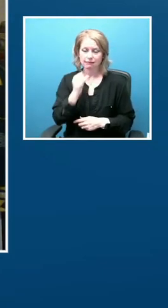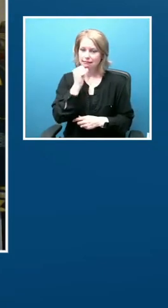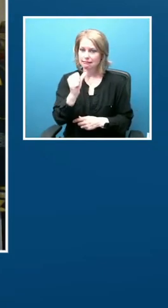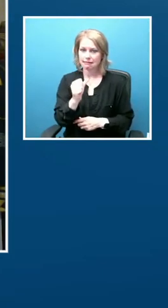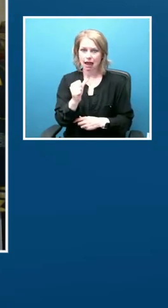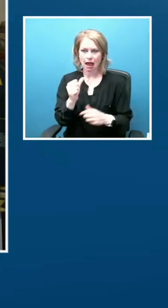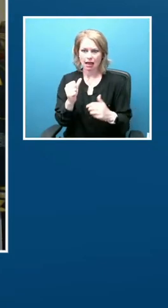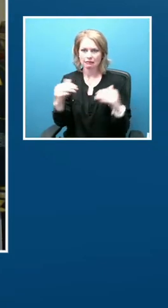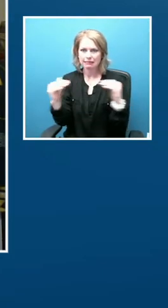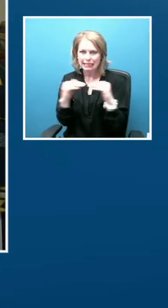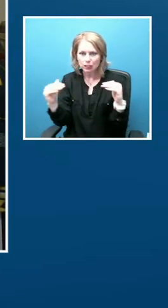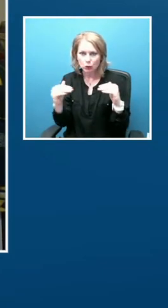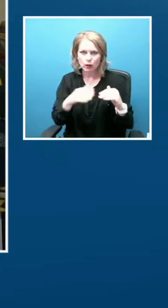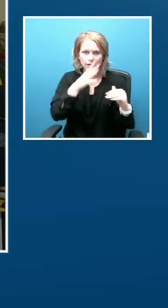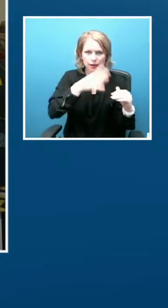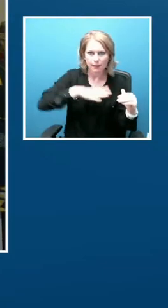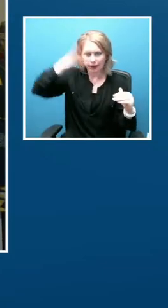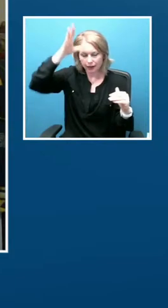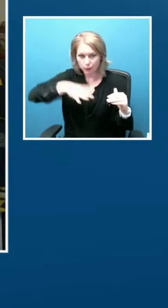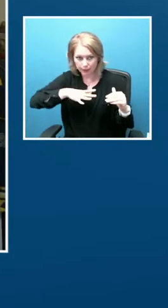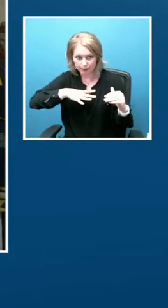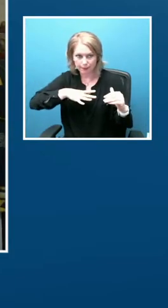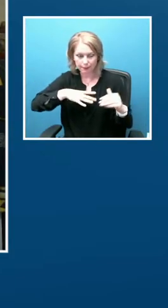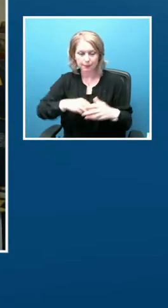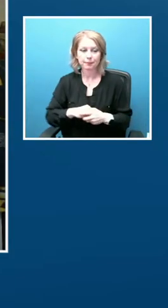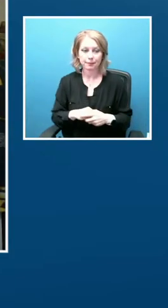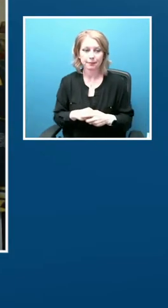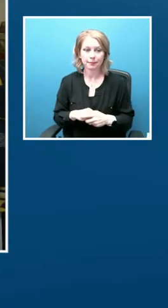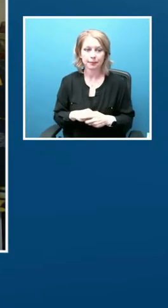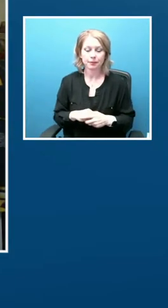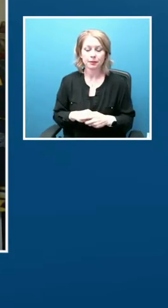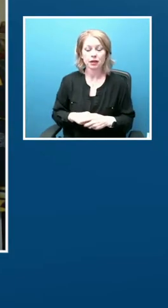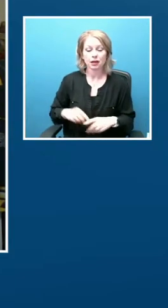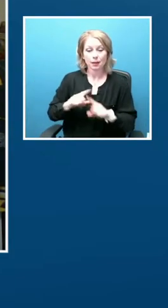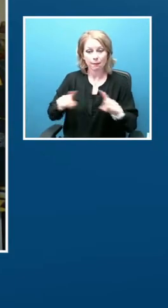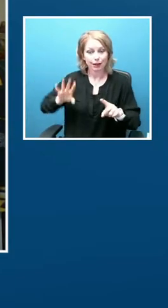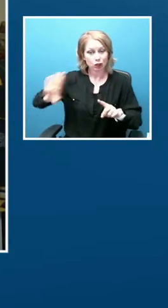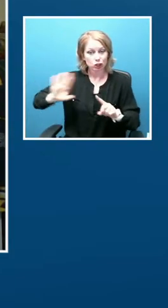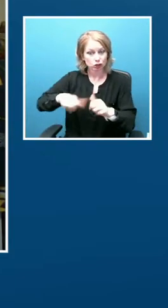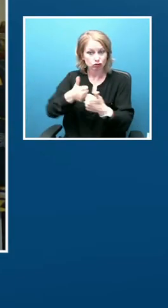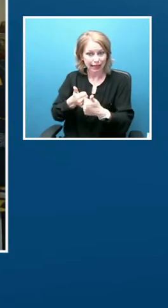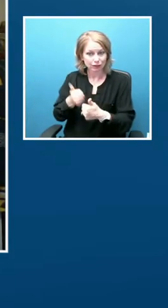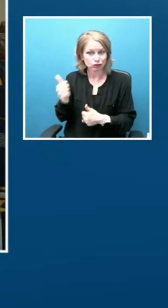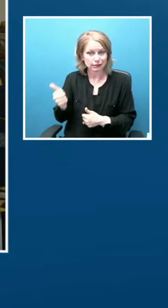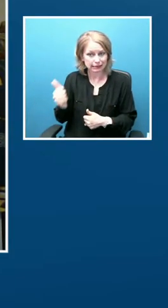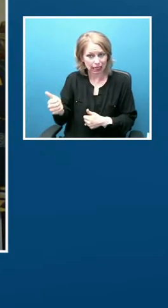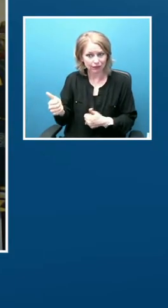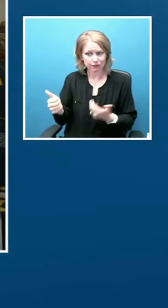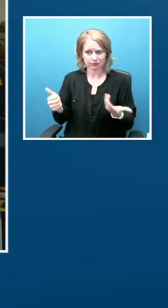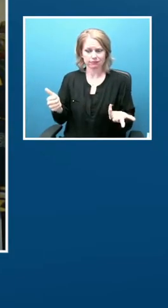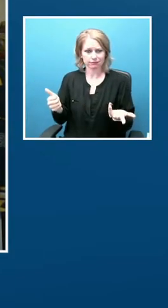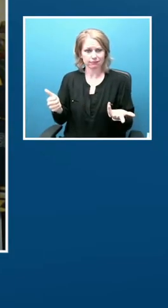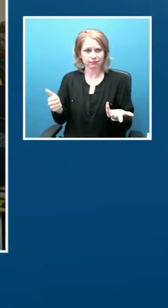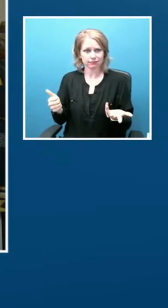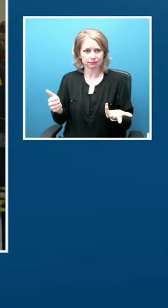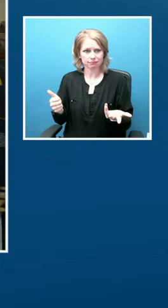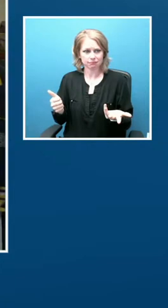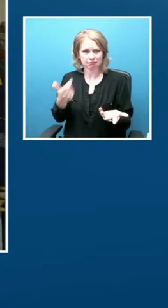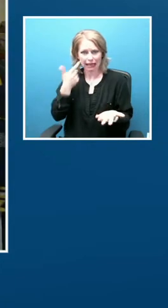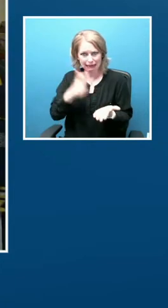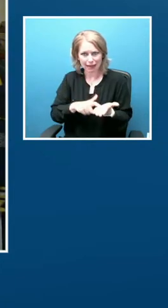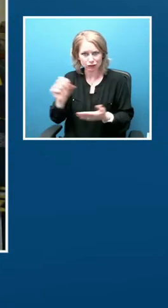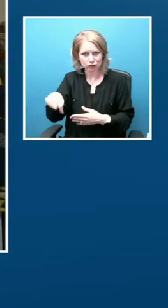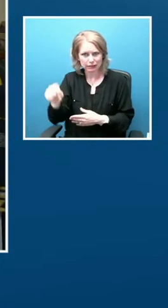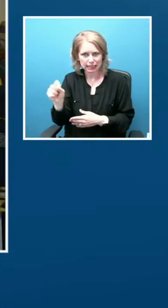women at the time of her election, but her challenge itself acknowledges that it was. Ms.